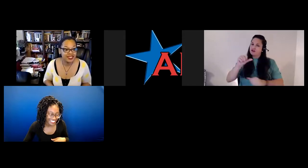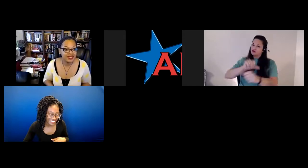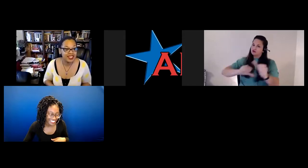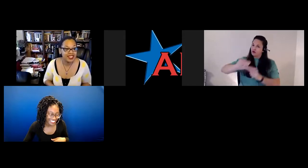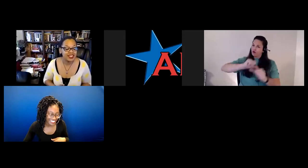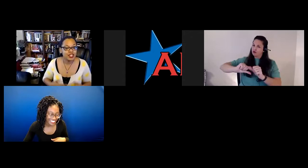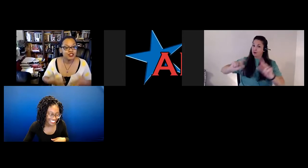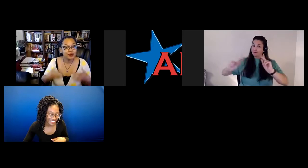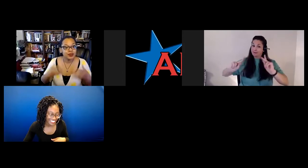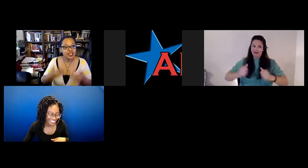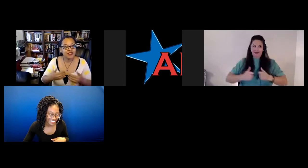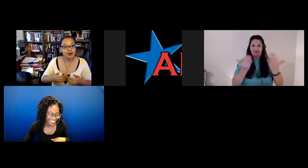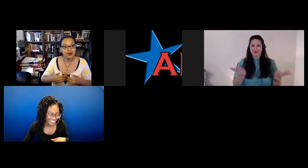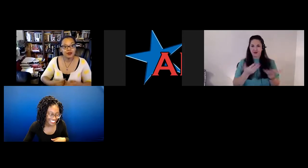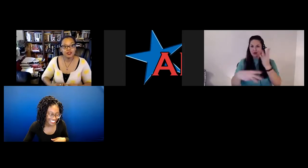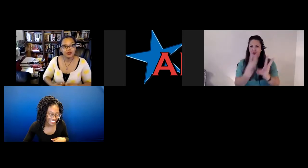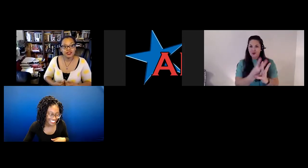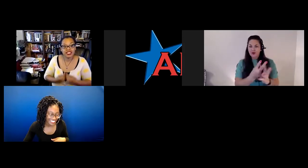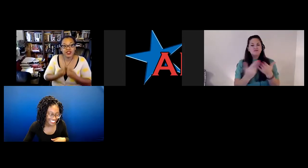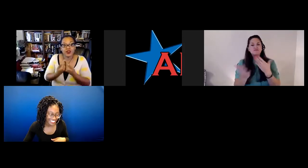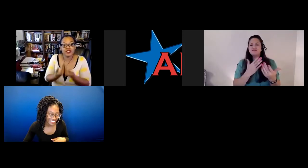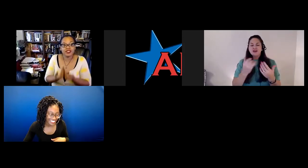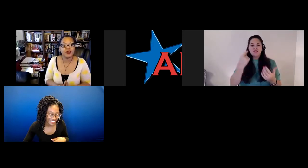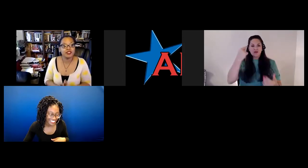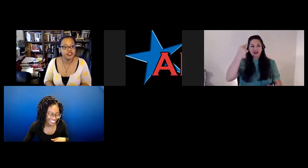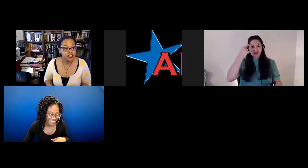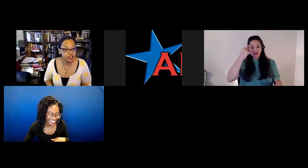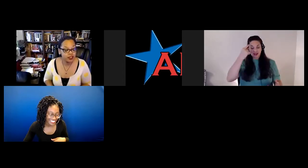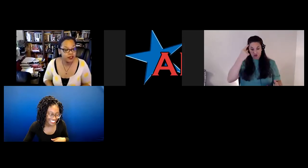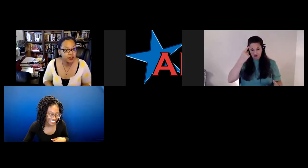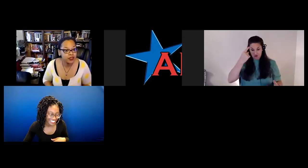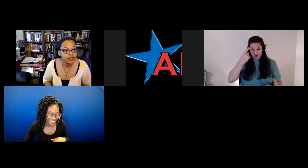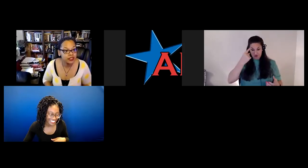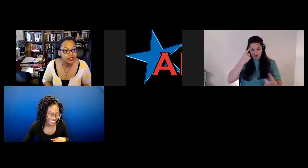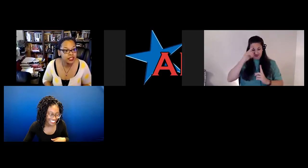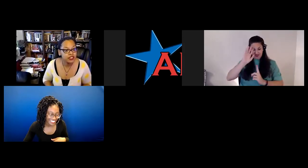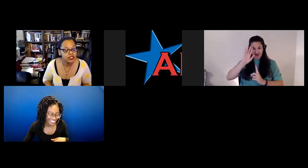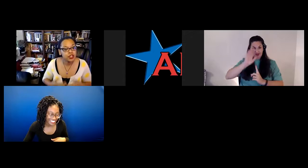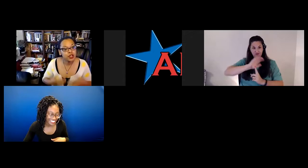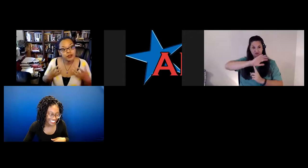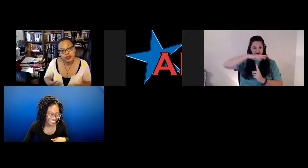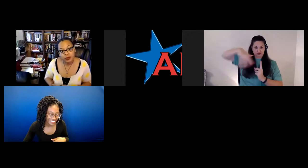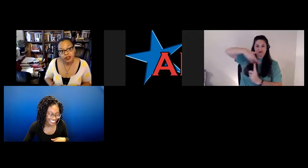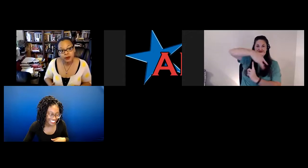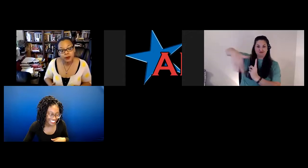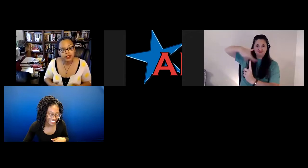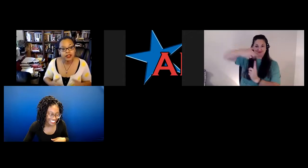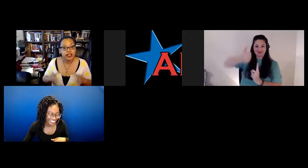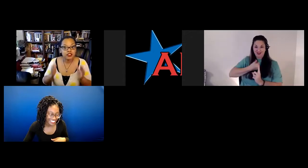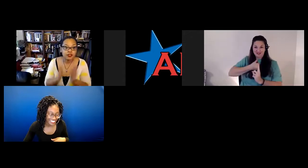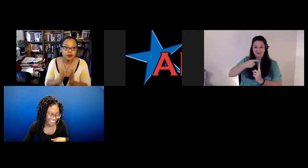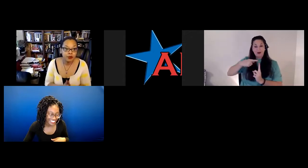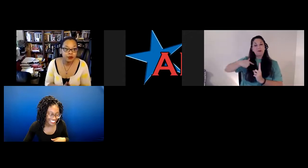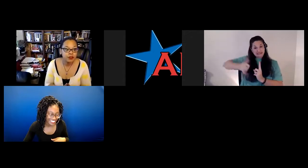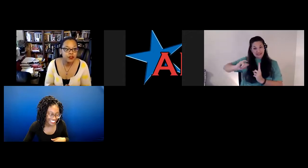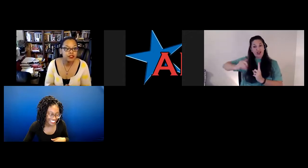living in society. So even though we only sort of see ourselves at the center of our own constellation, we're still within one. And so